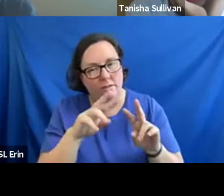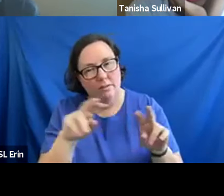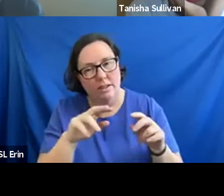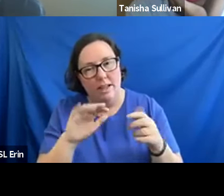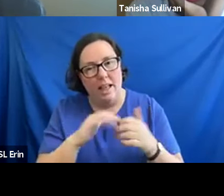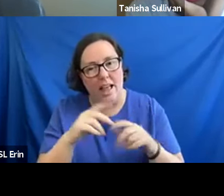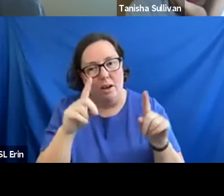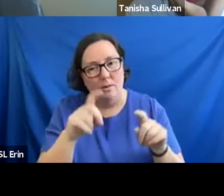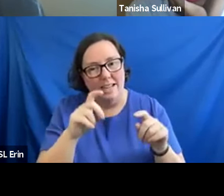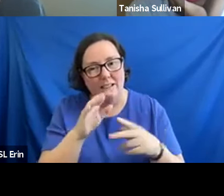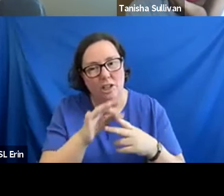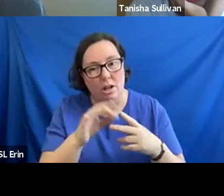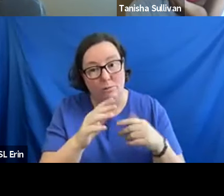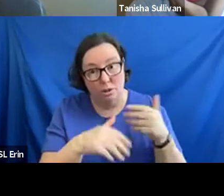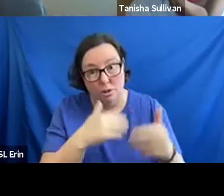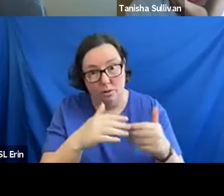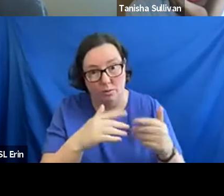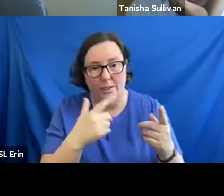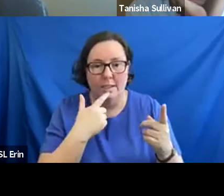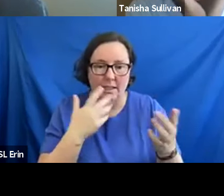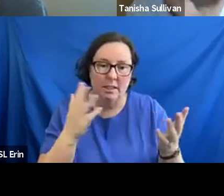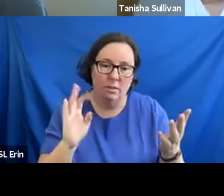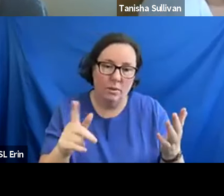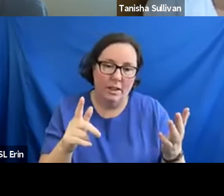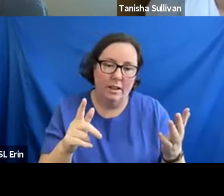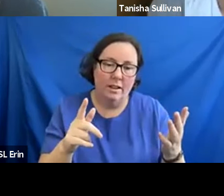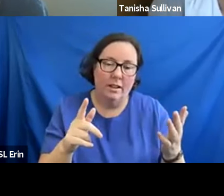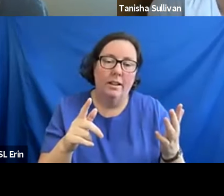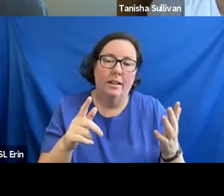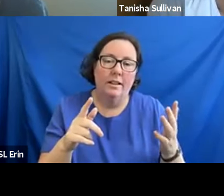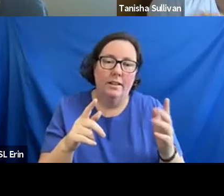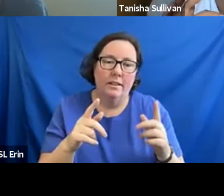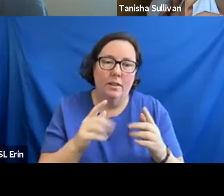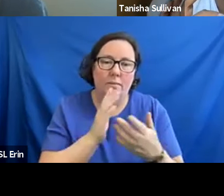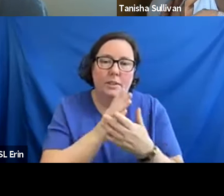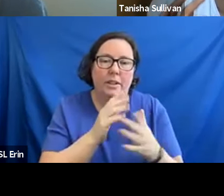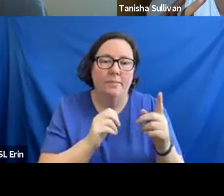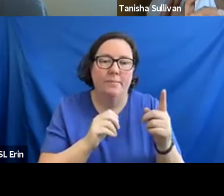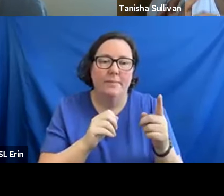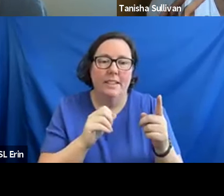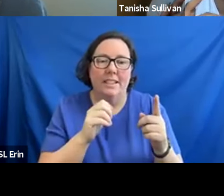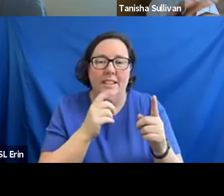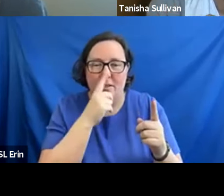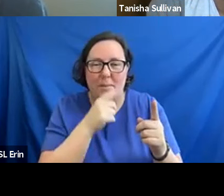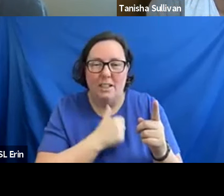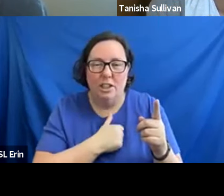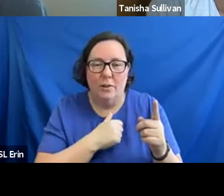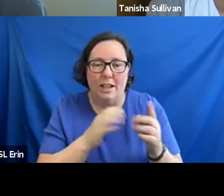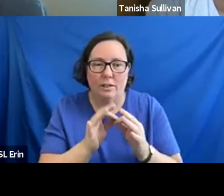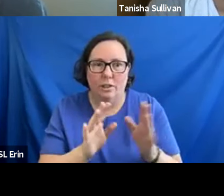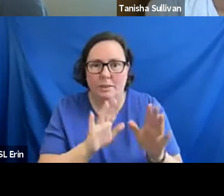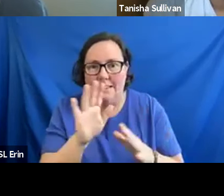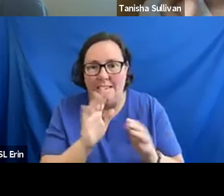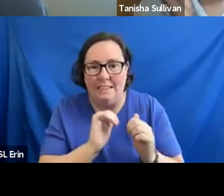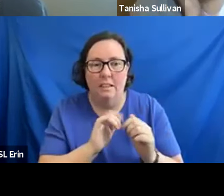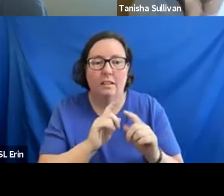is going, they talk about the value of the Ms. transcript. Garrett, could you slow down your cadence? Oh, I'm sorry.